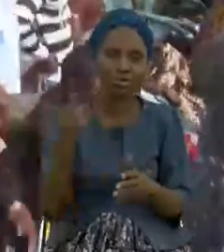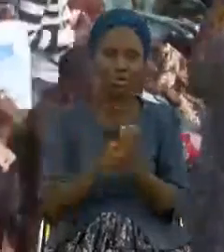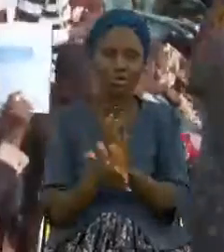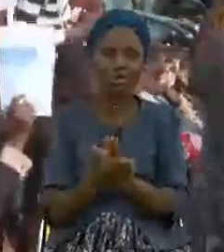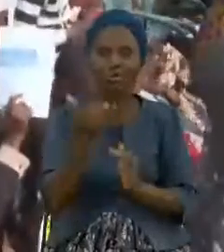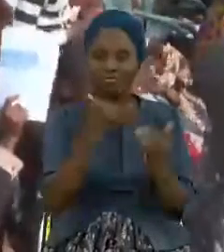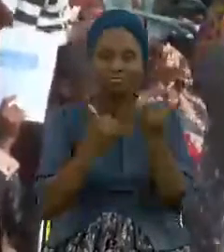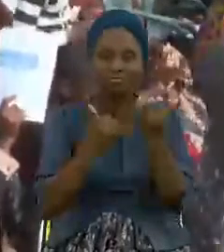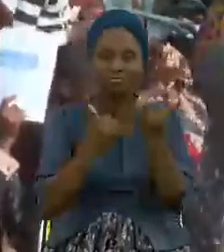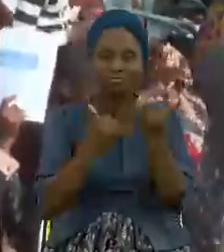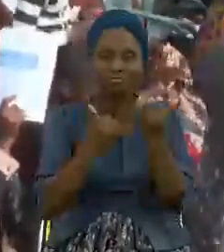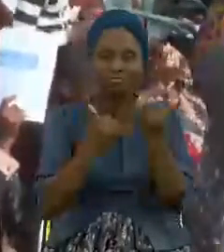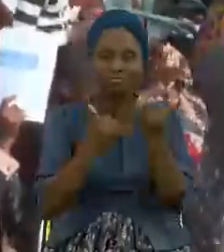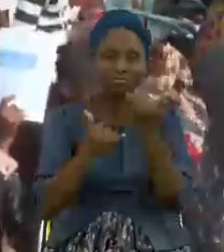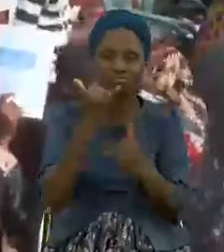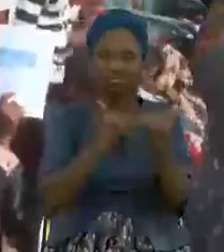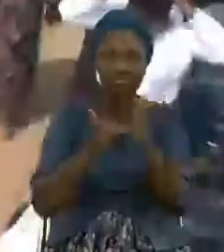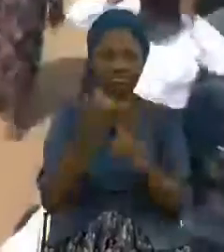Always fighting